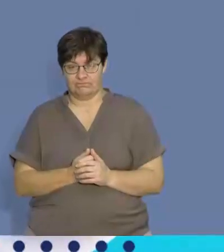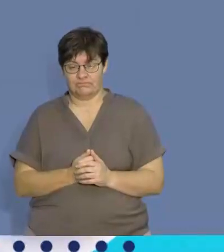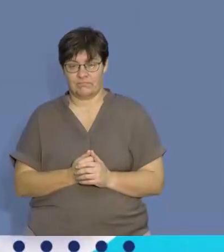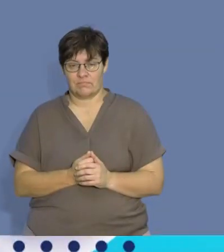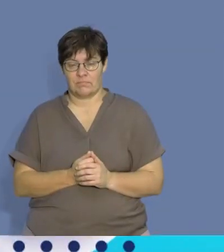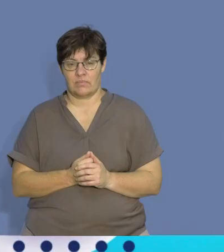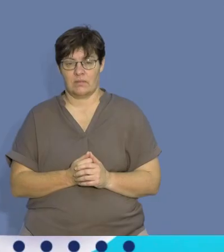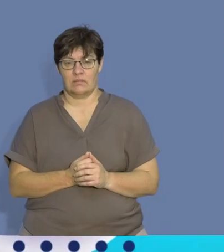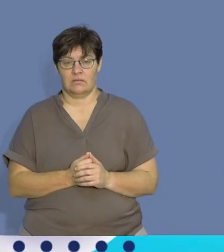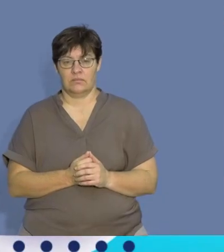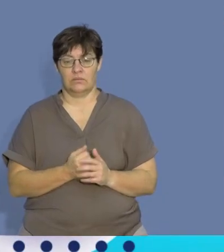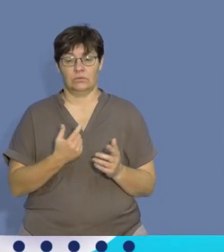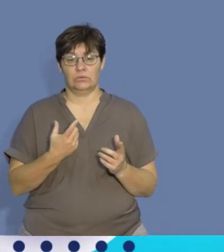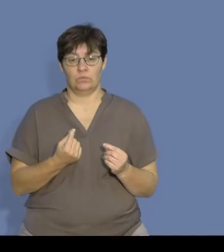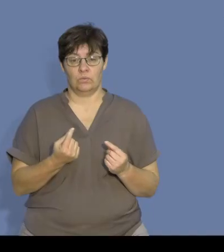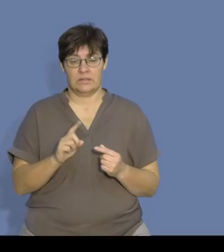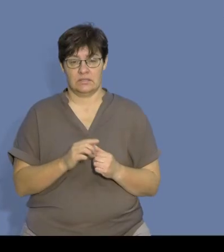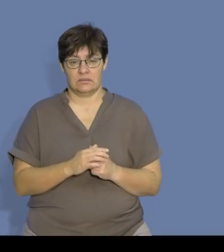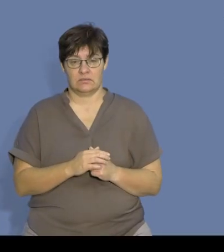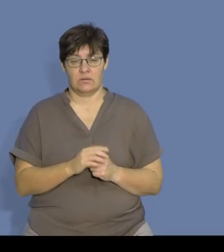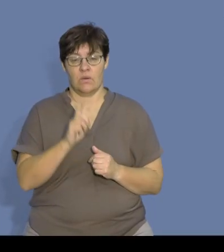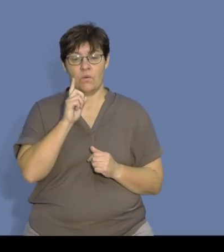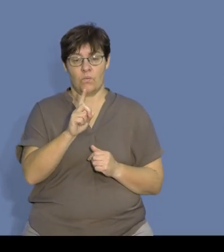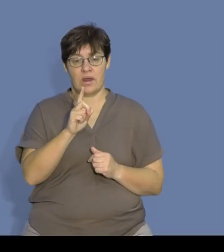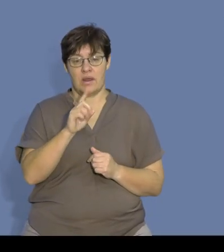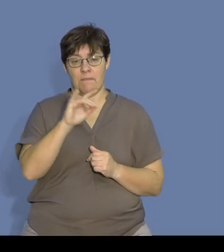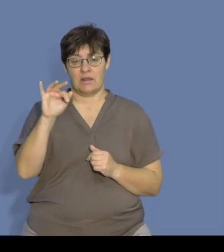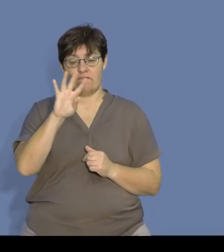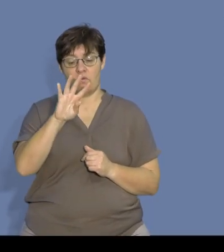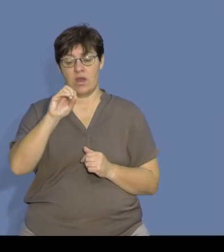So basically, what I'm doing is I am taking